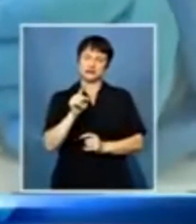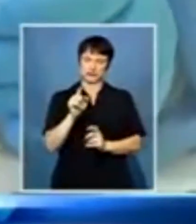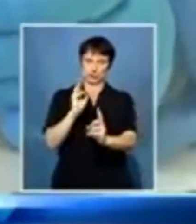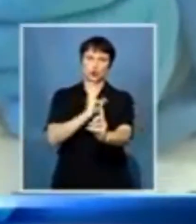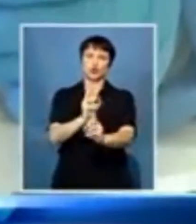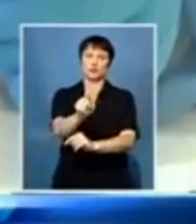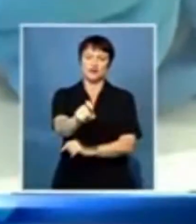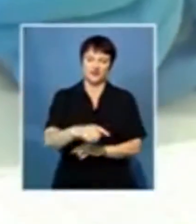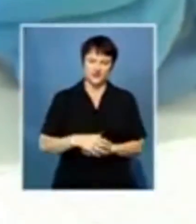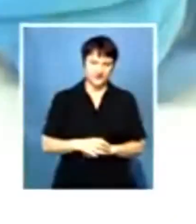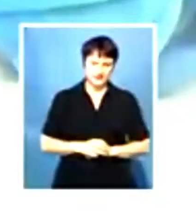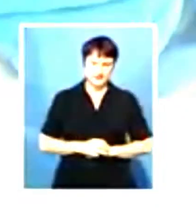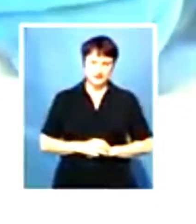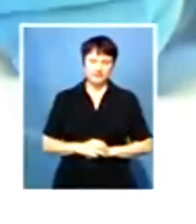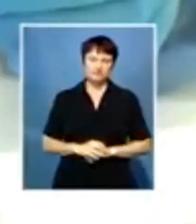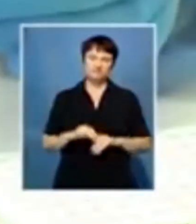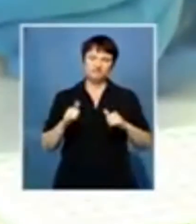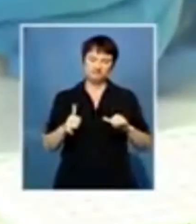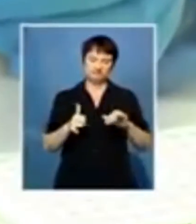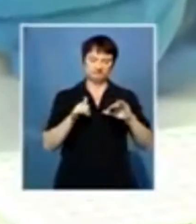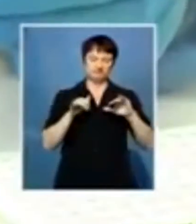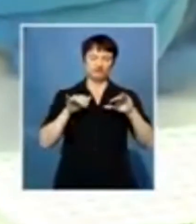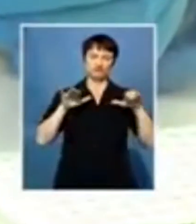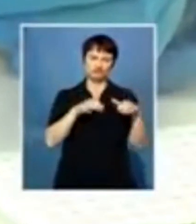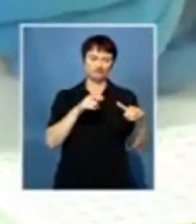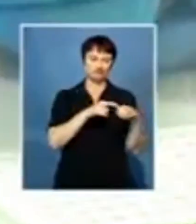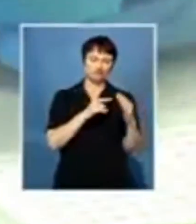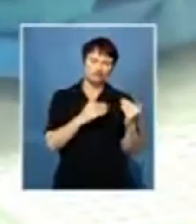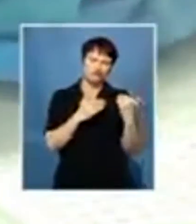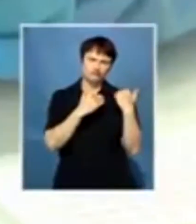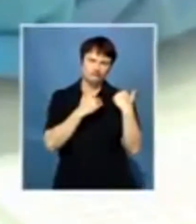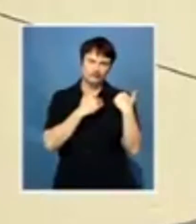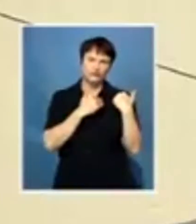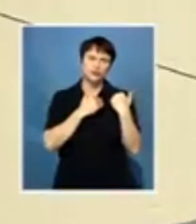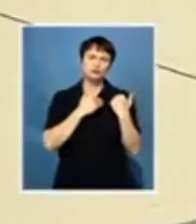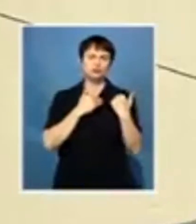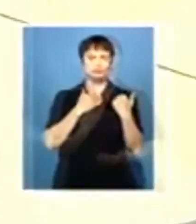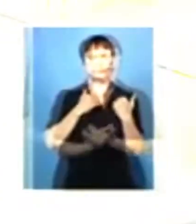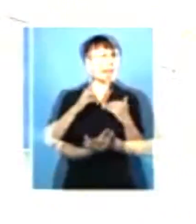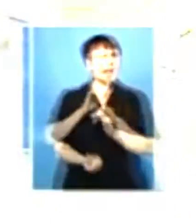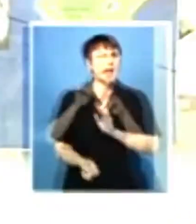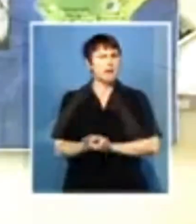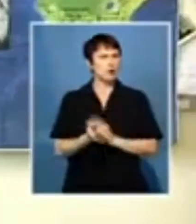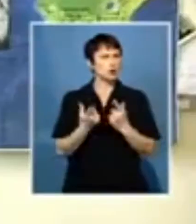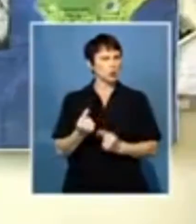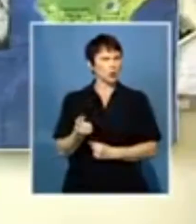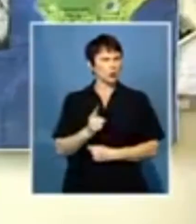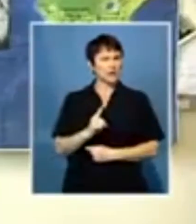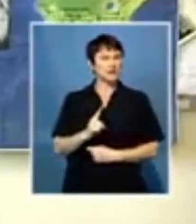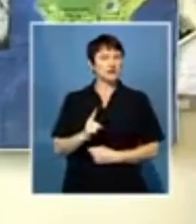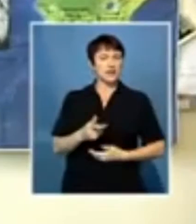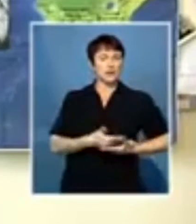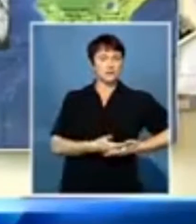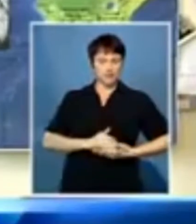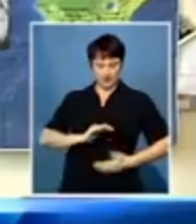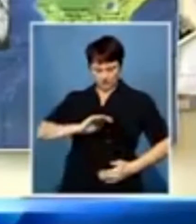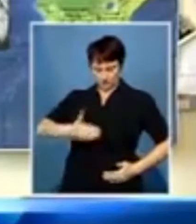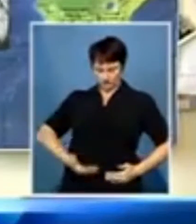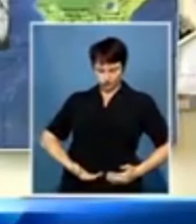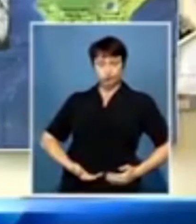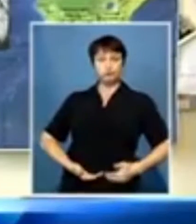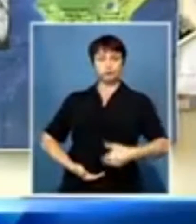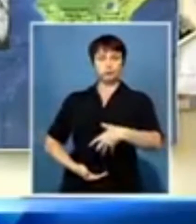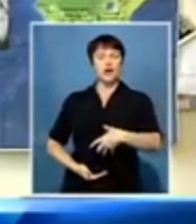says South Africa is not at risk. The virus is believed to affect unborn babies. It affects the brain, the development